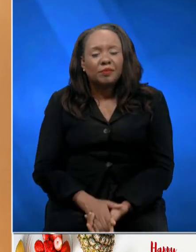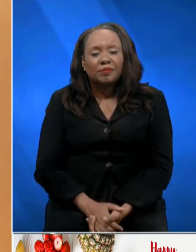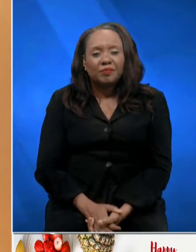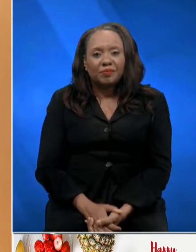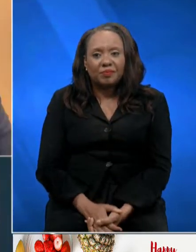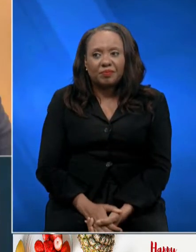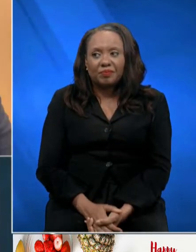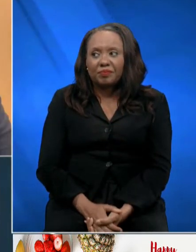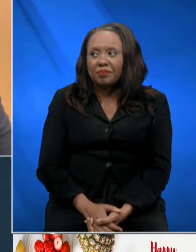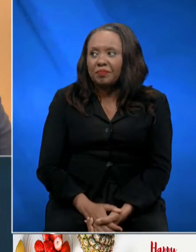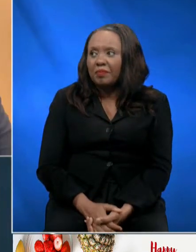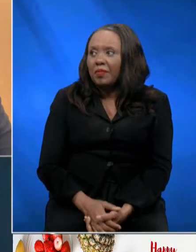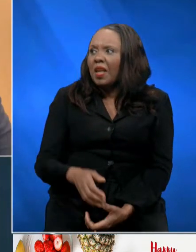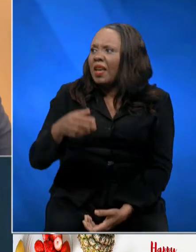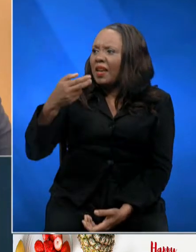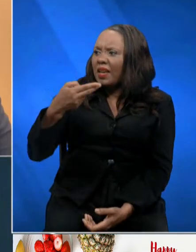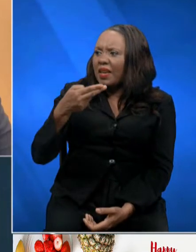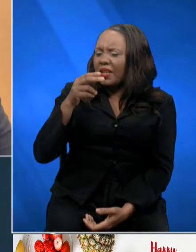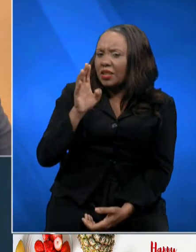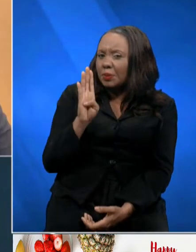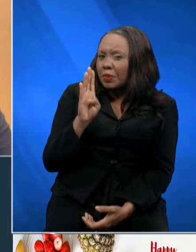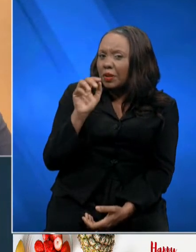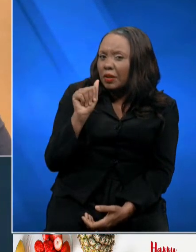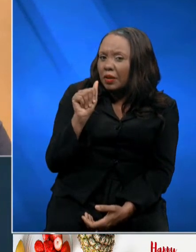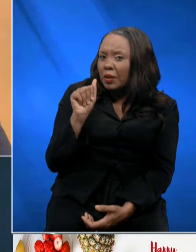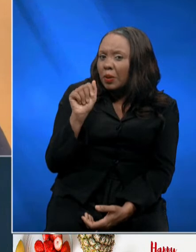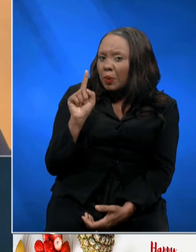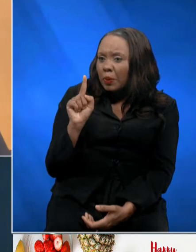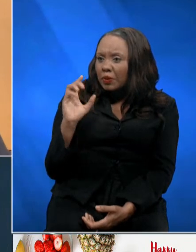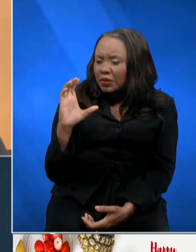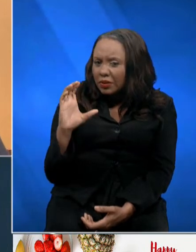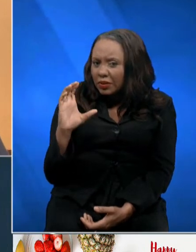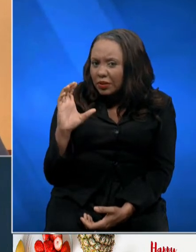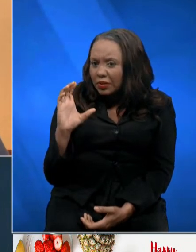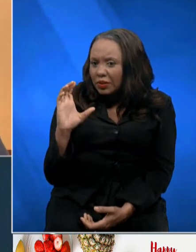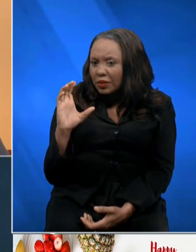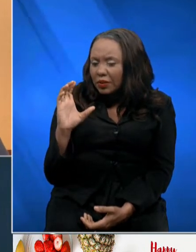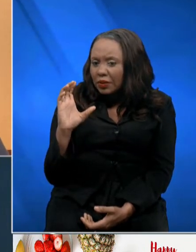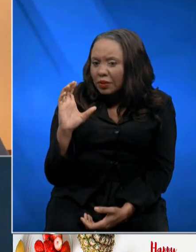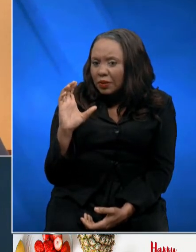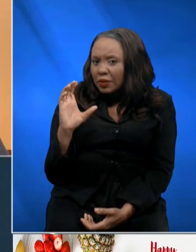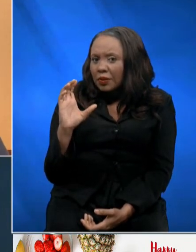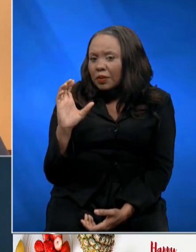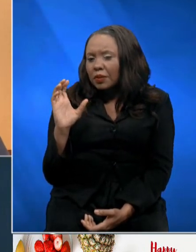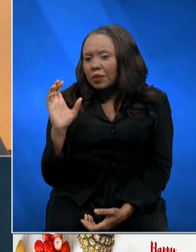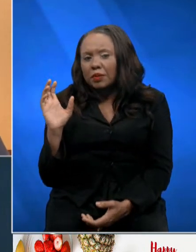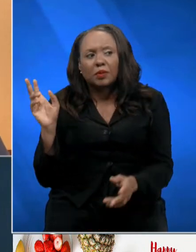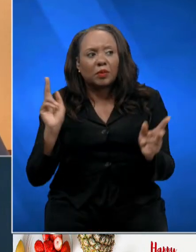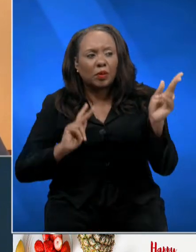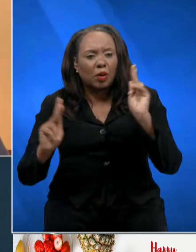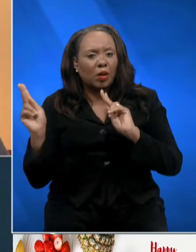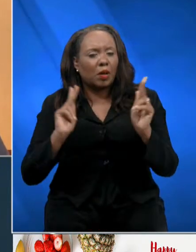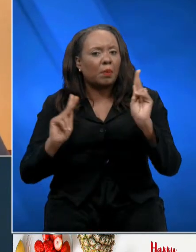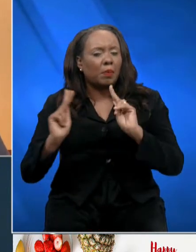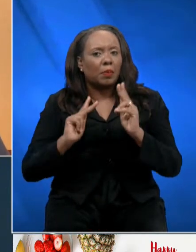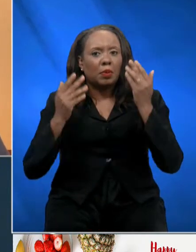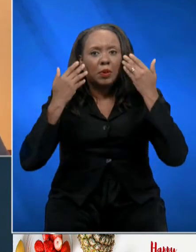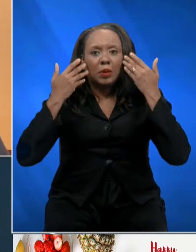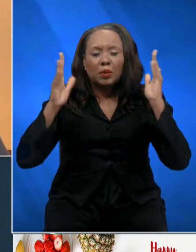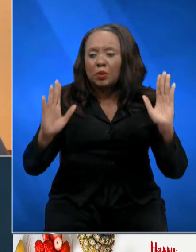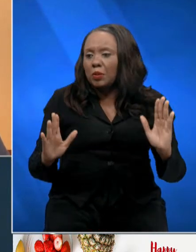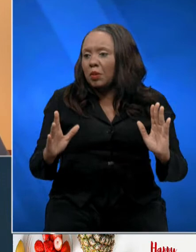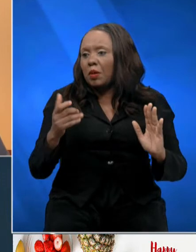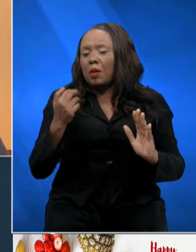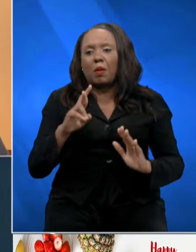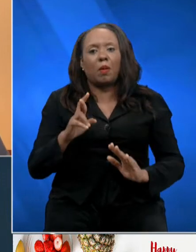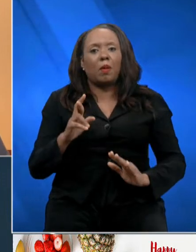That HbA1c is something that many people do not necessarily get, and they must remember that they